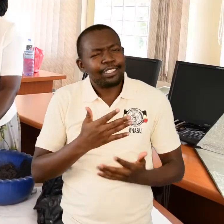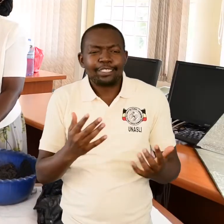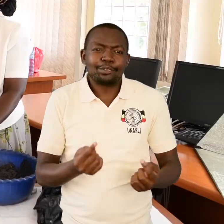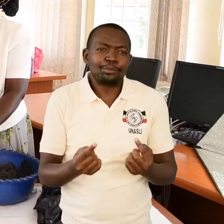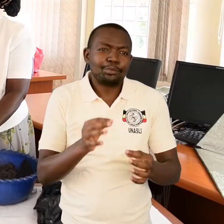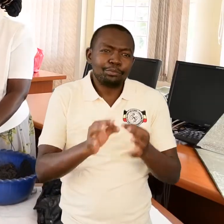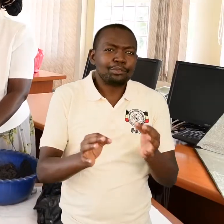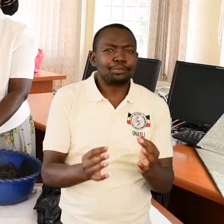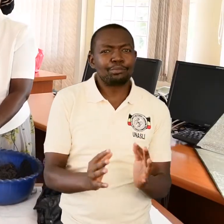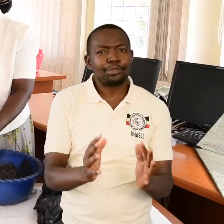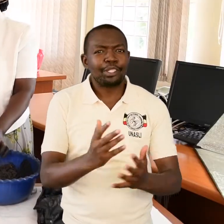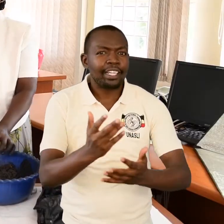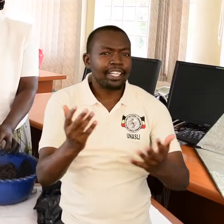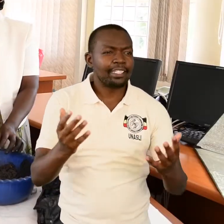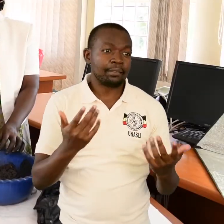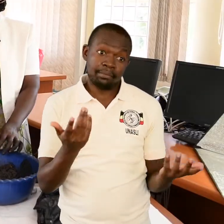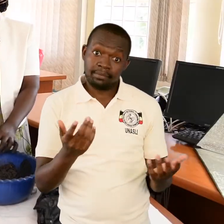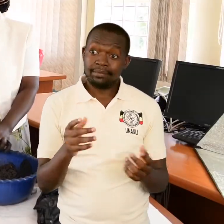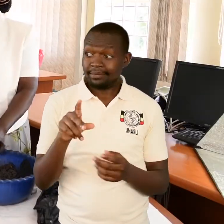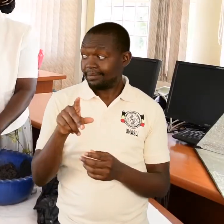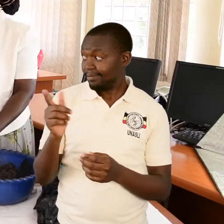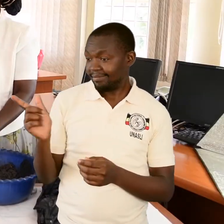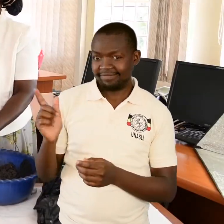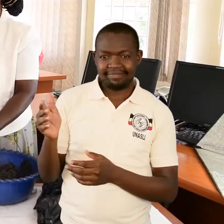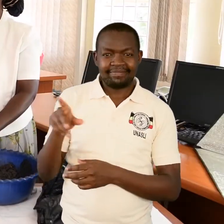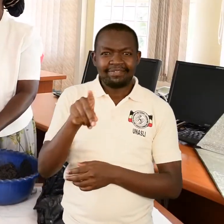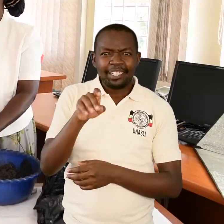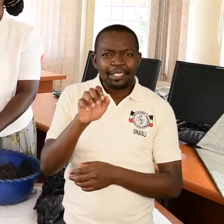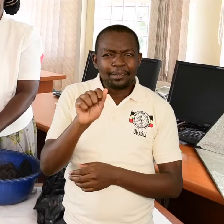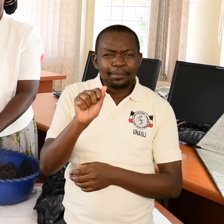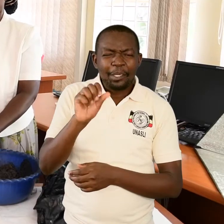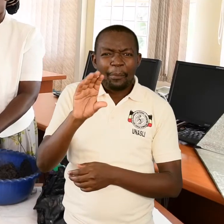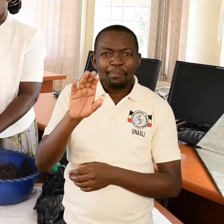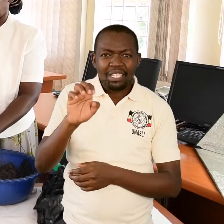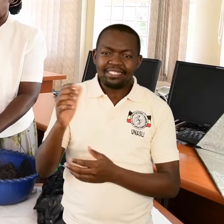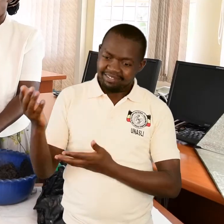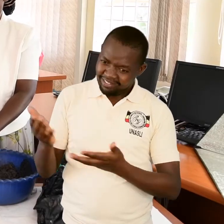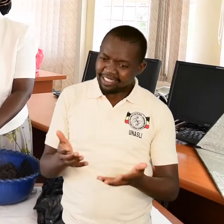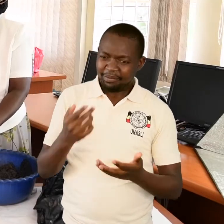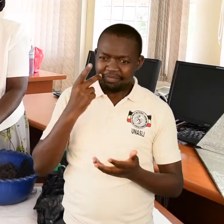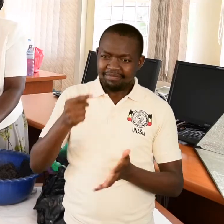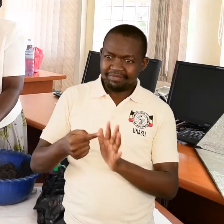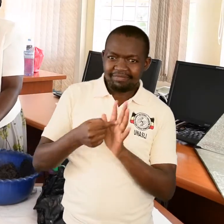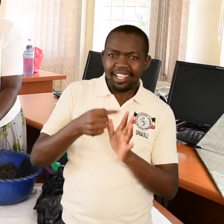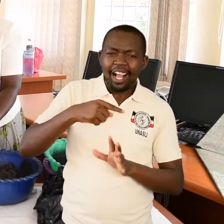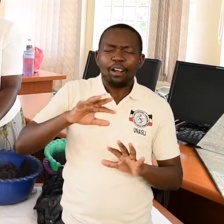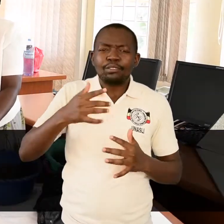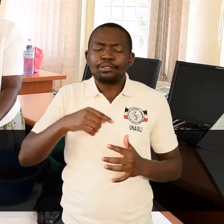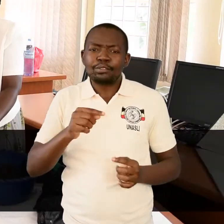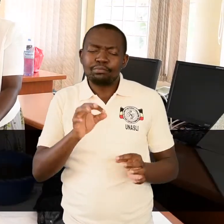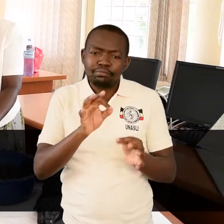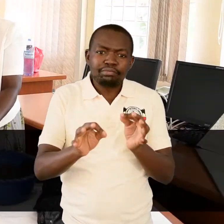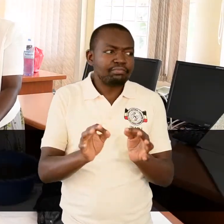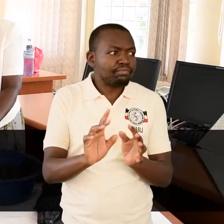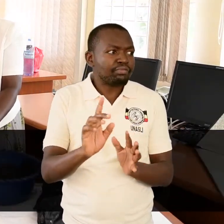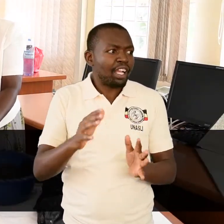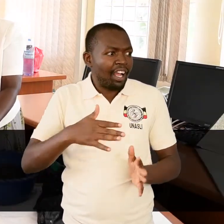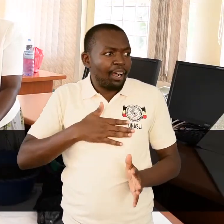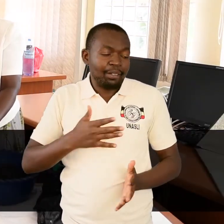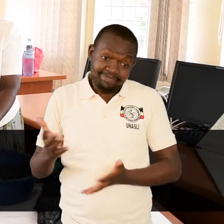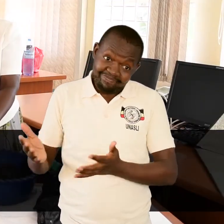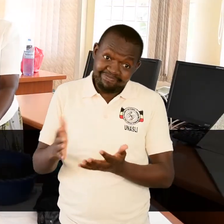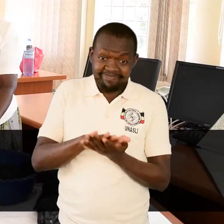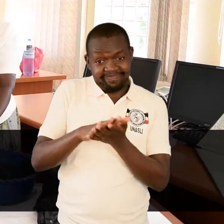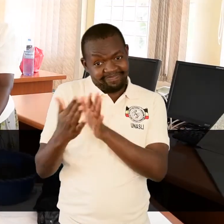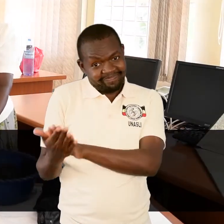us see how we can light our briquettes for preparing our meals? Over to you,